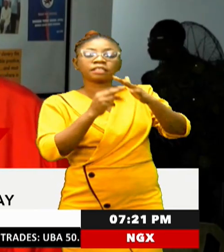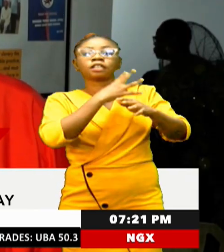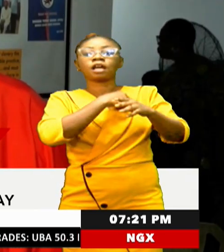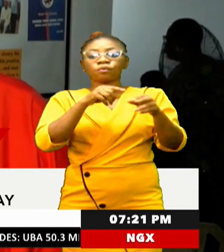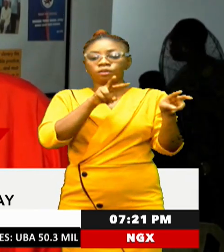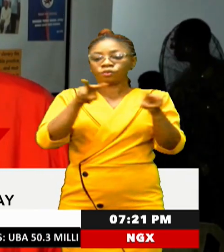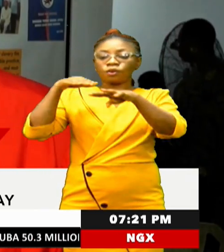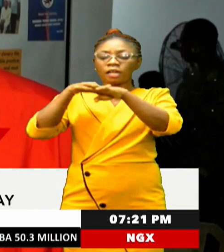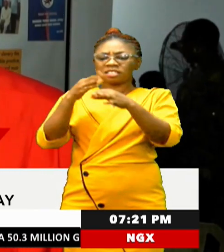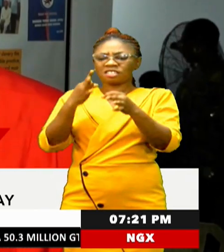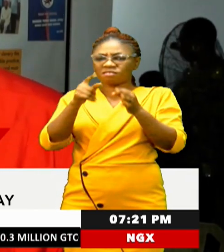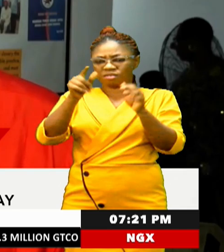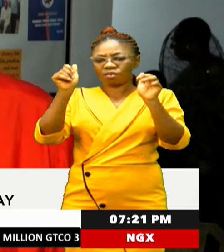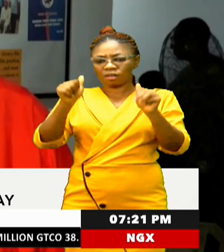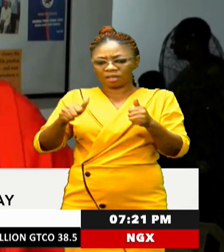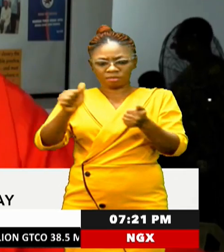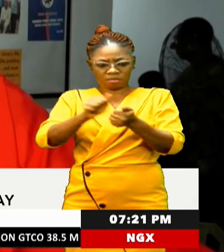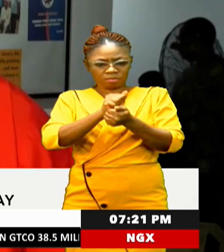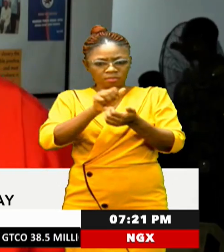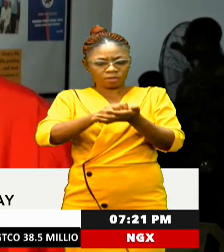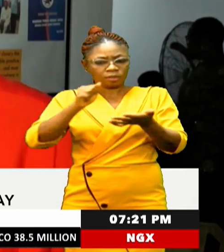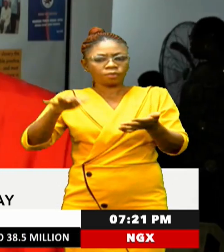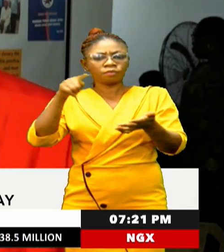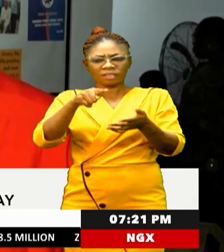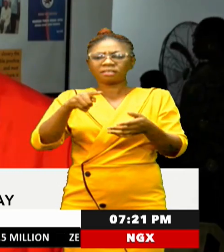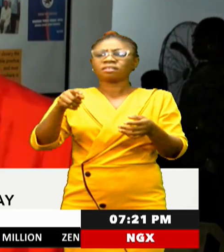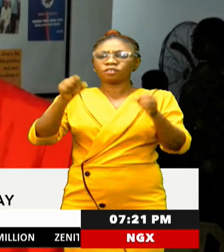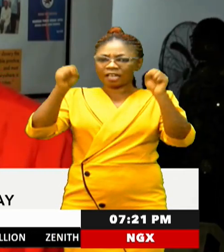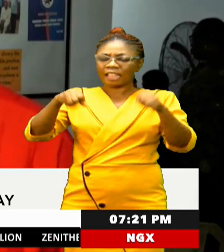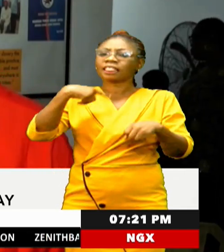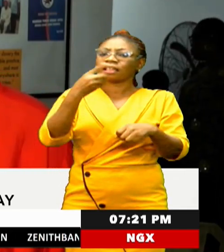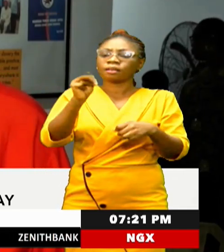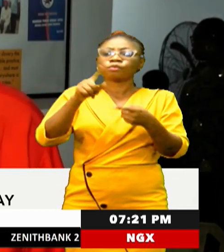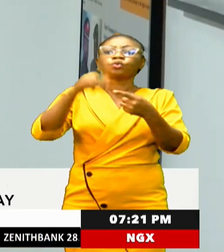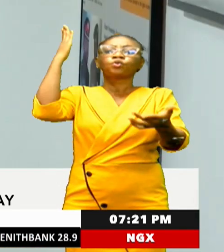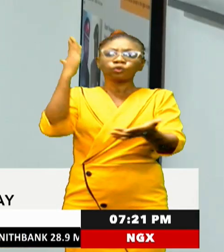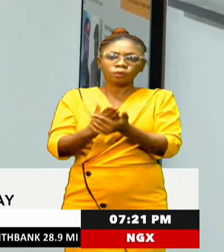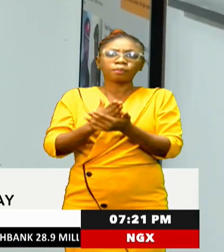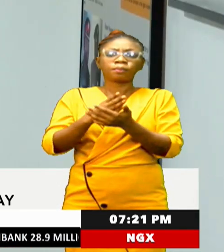at if you can abolish this, why can't you center this to stop sense of supremacy?